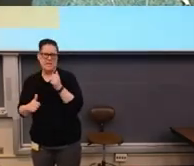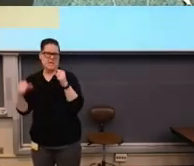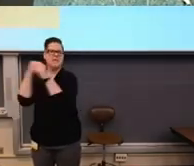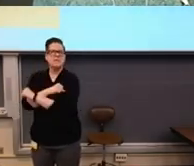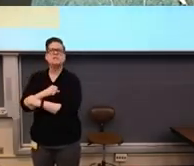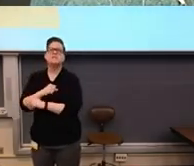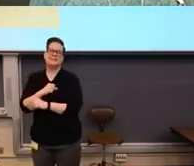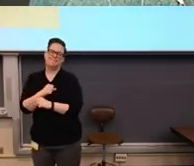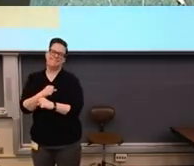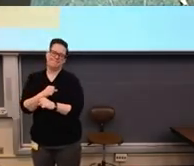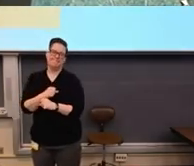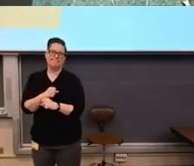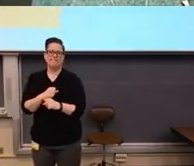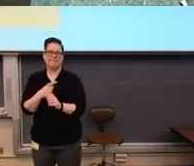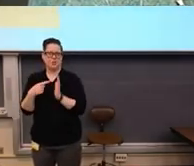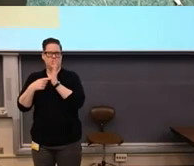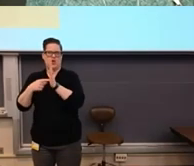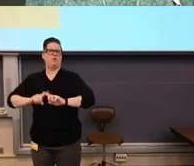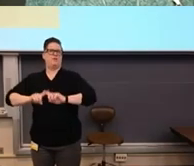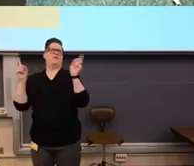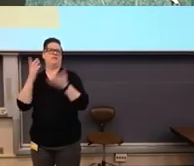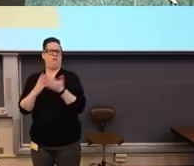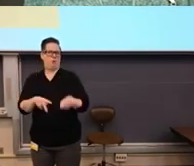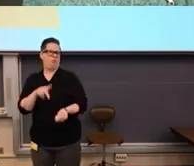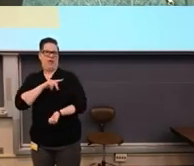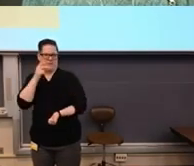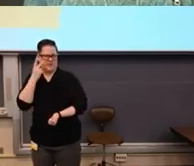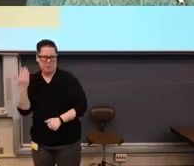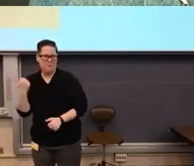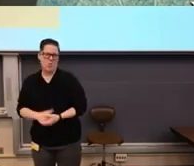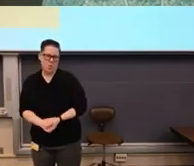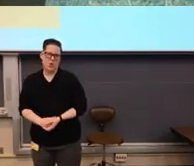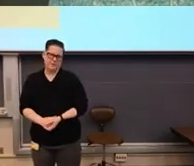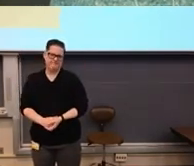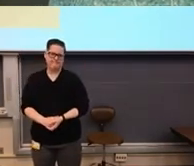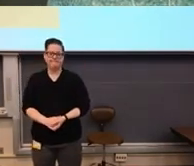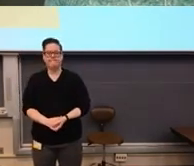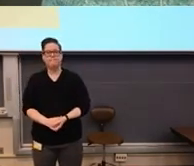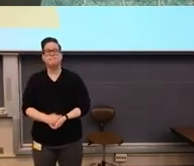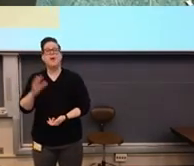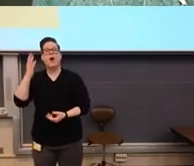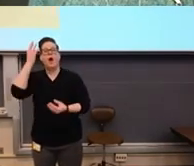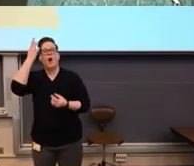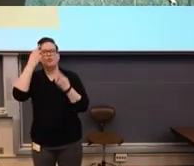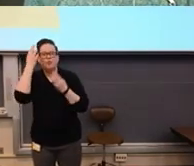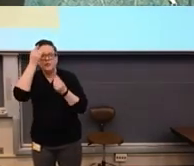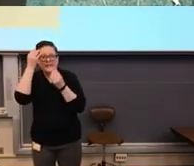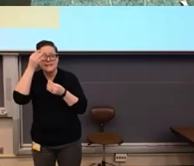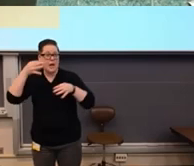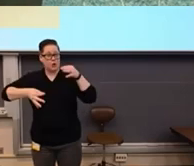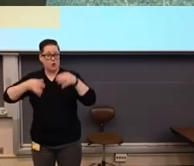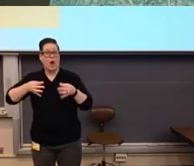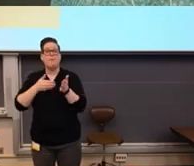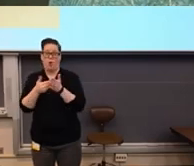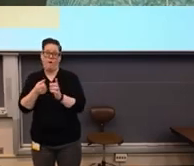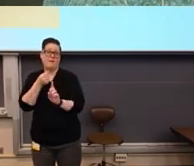combative and showing different sides of their personality. Their reasoning and judgment often gets affected,